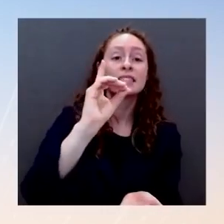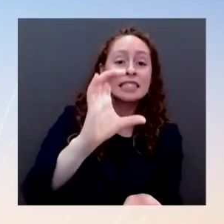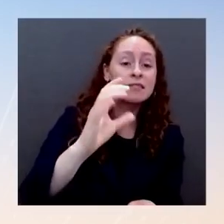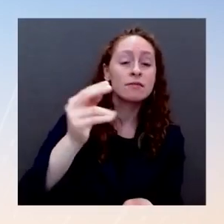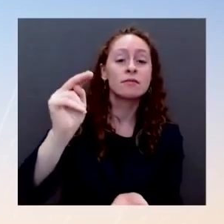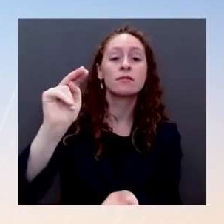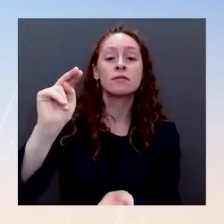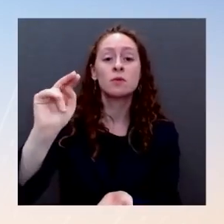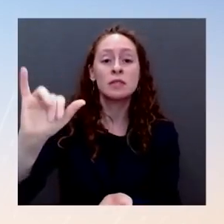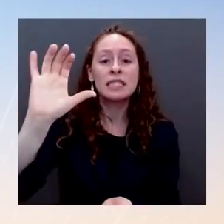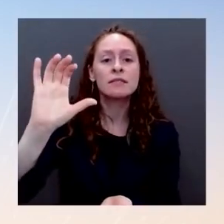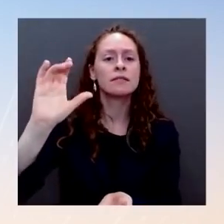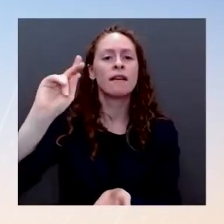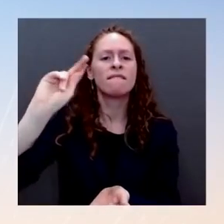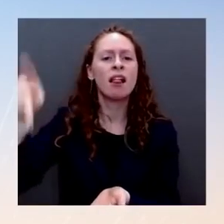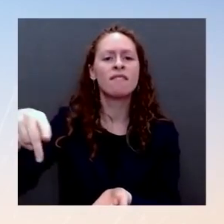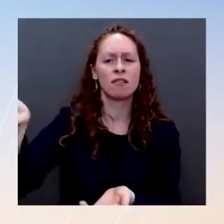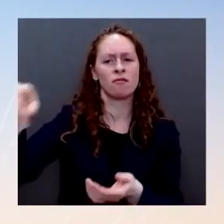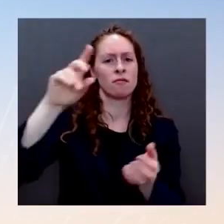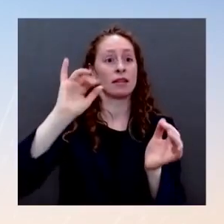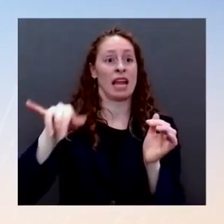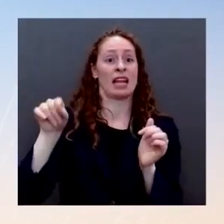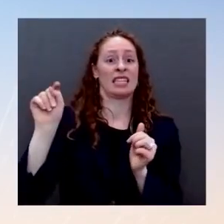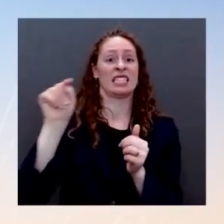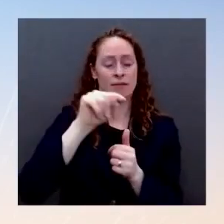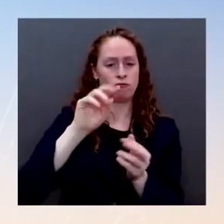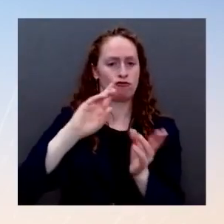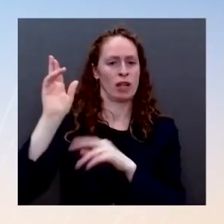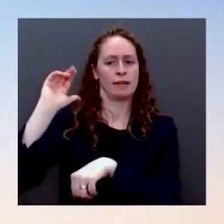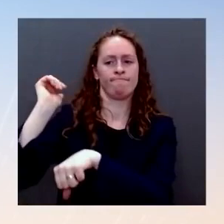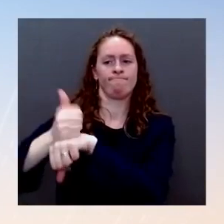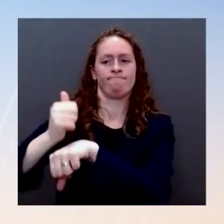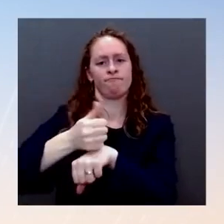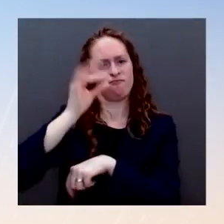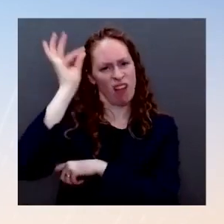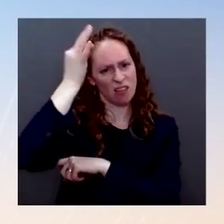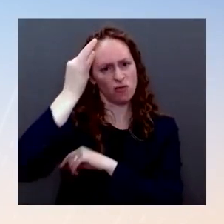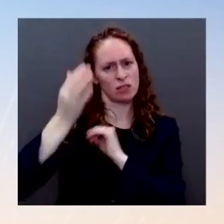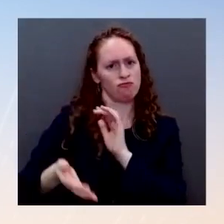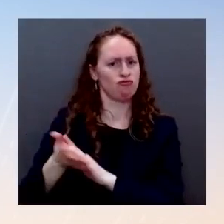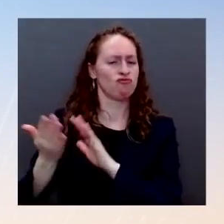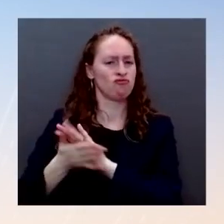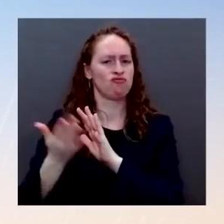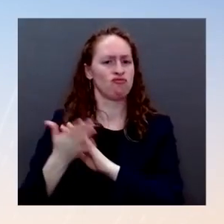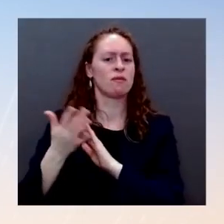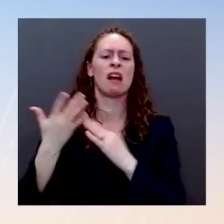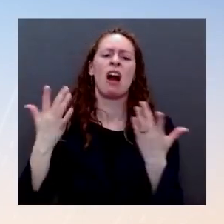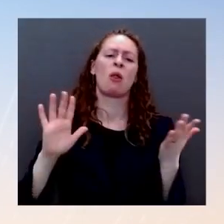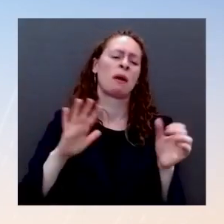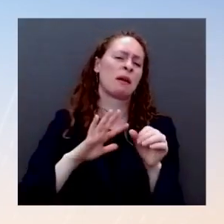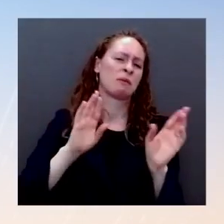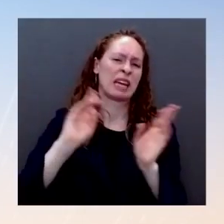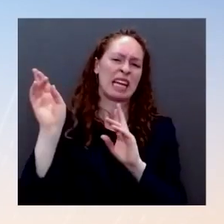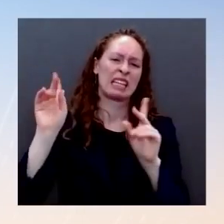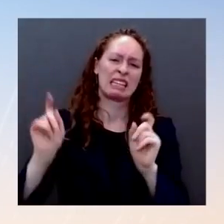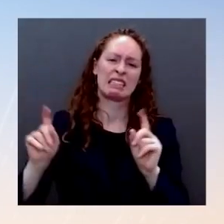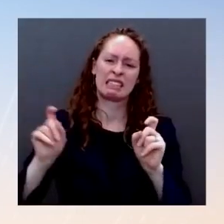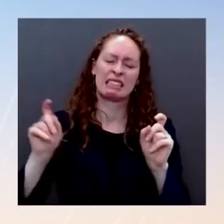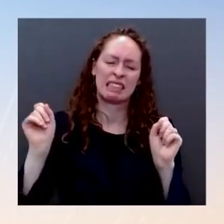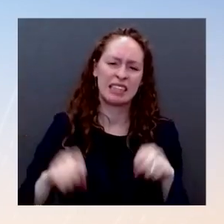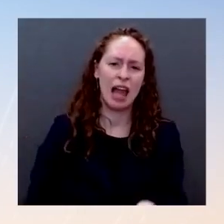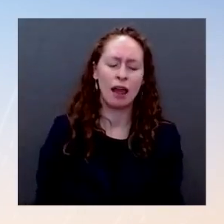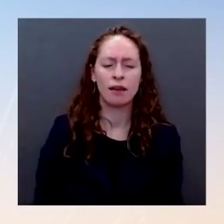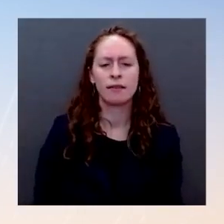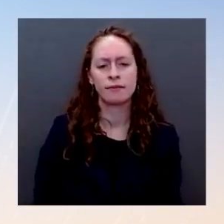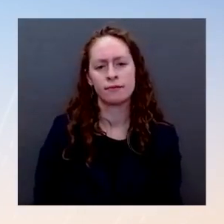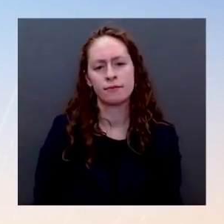have the capacity to do. Given the surge that we're seeing now, is it fair to say if those free tests had been made available earlier, before the holidays, before